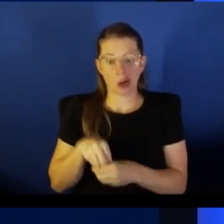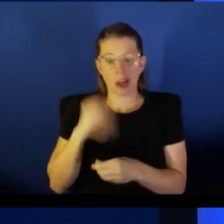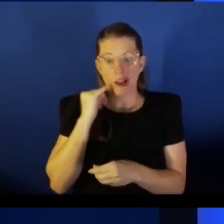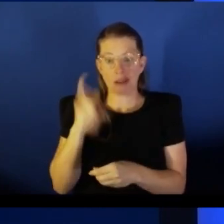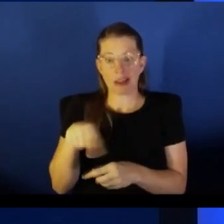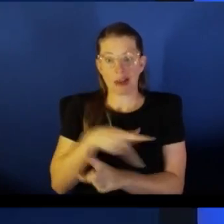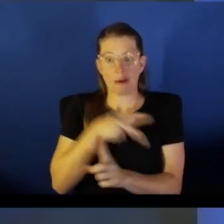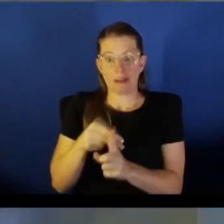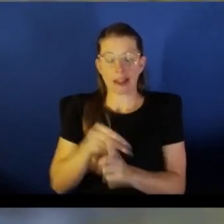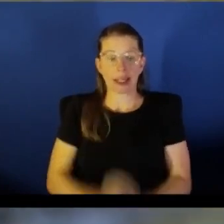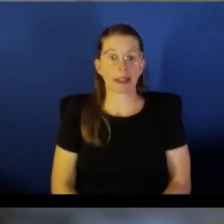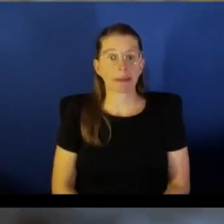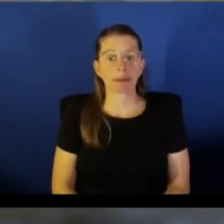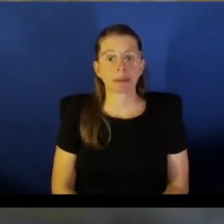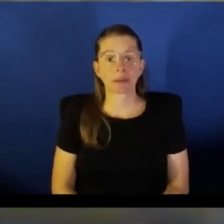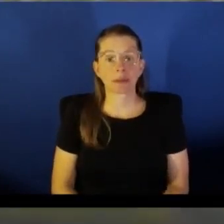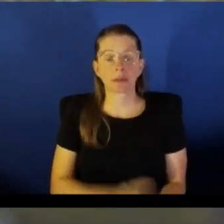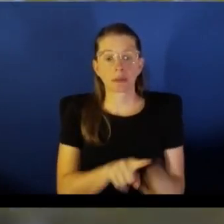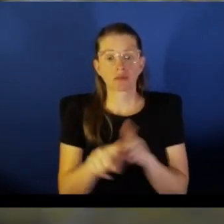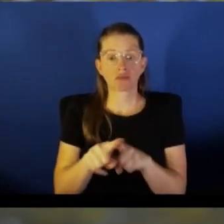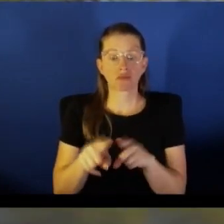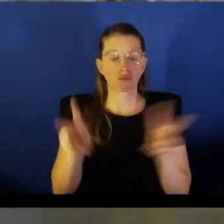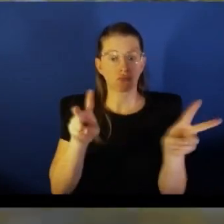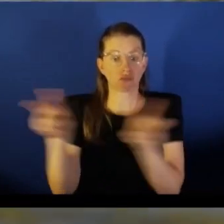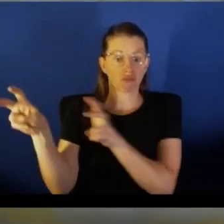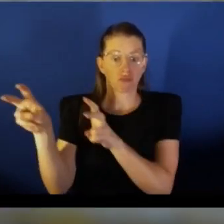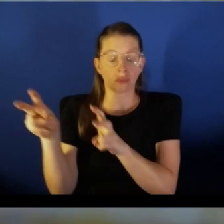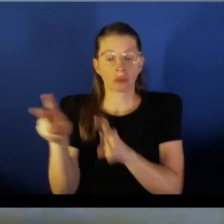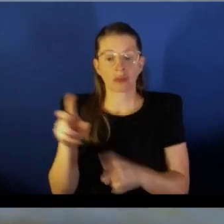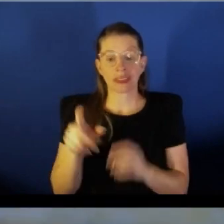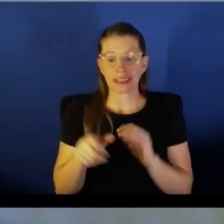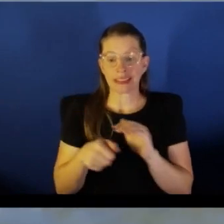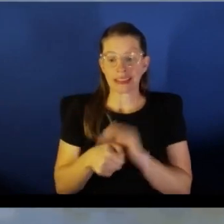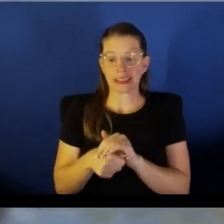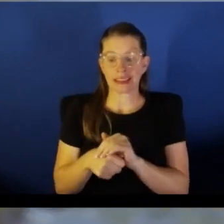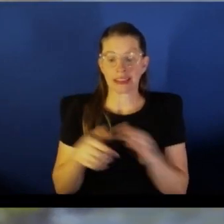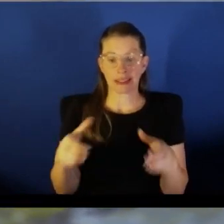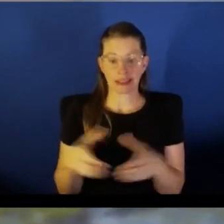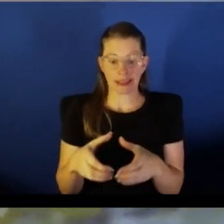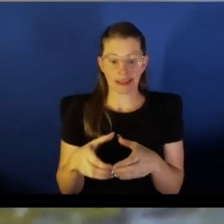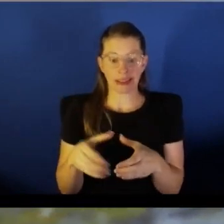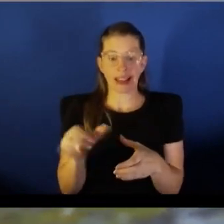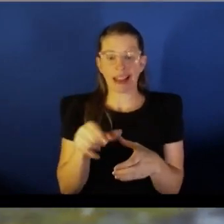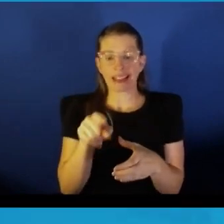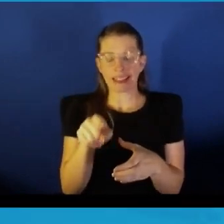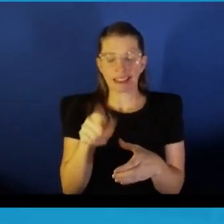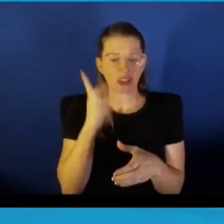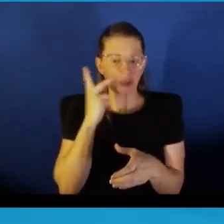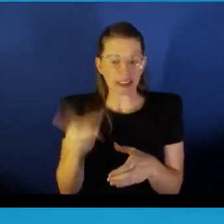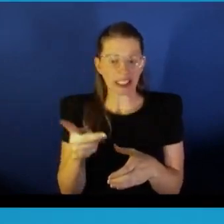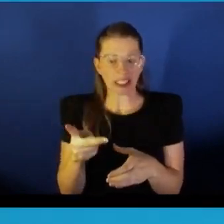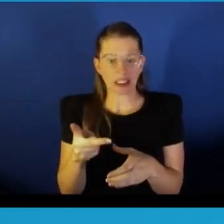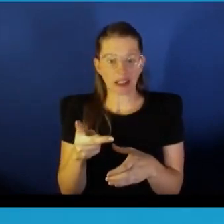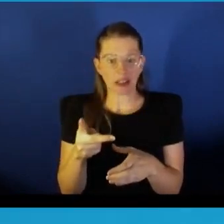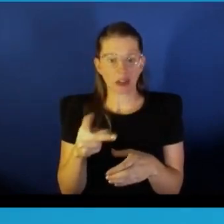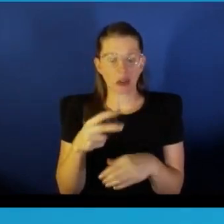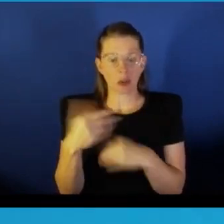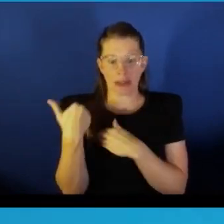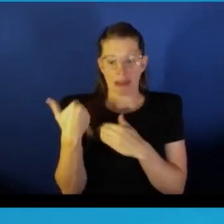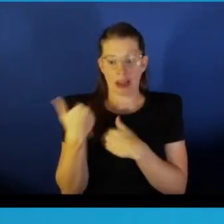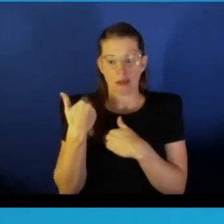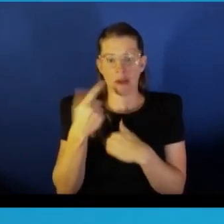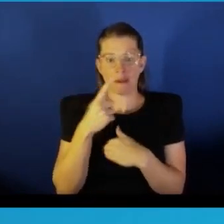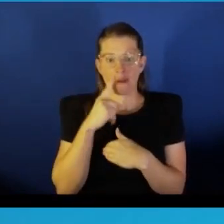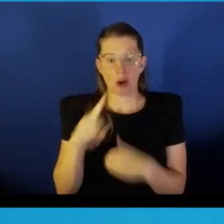vaccinated. Also in headlines this morning, the CDC says tiny turtles like these that you're seeing are responsible for a